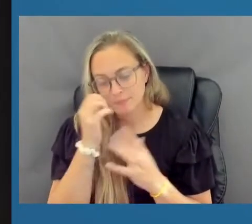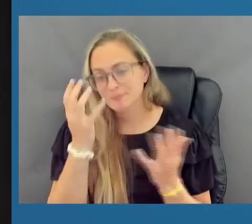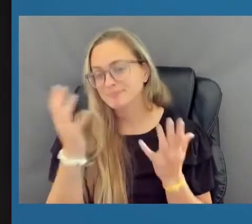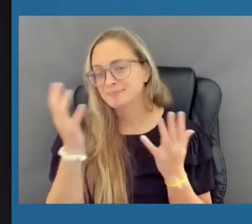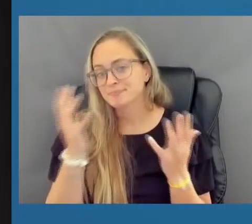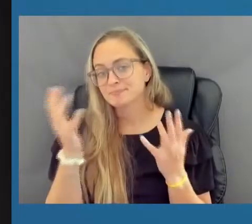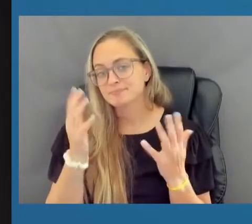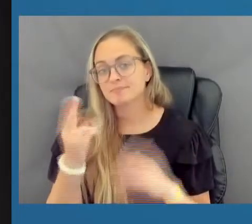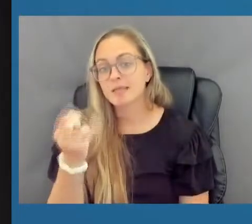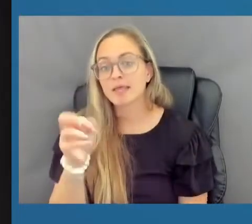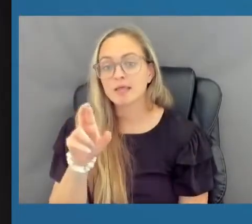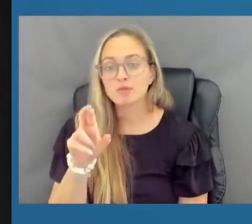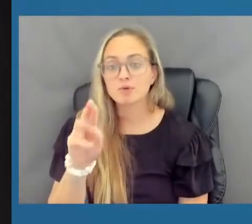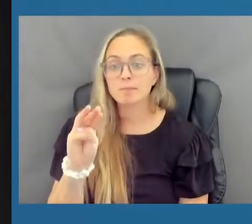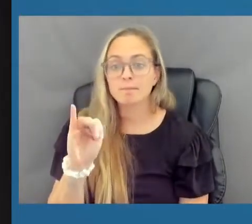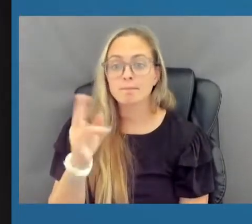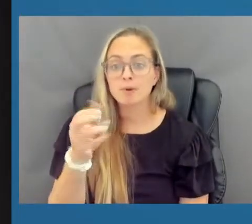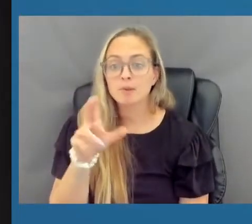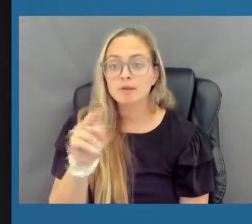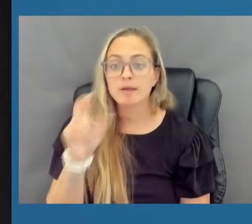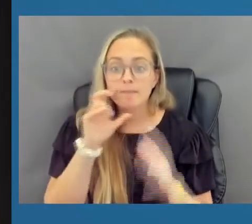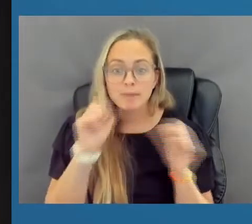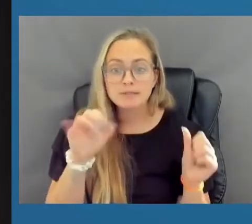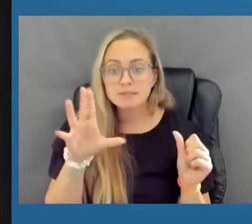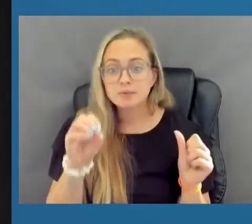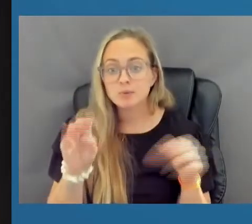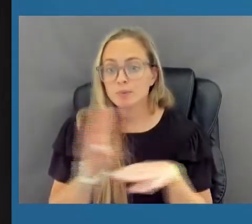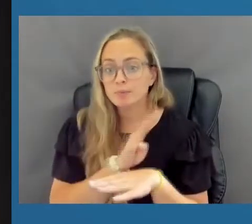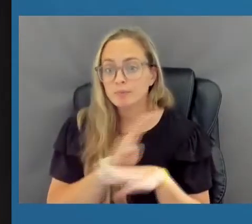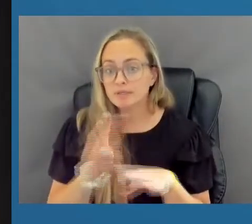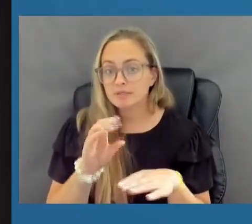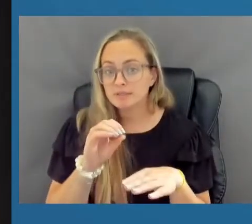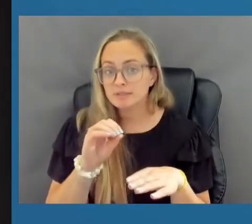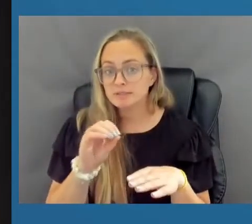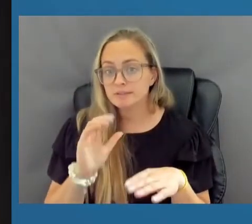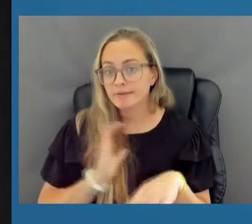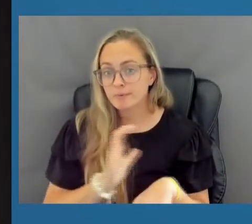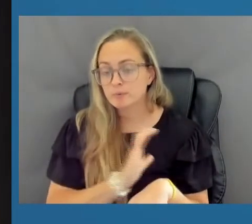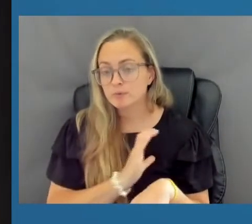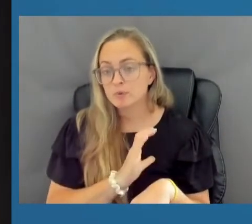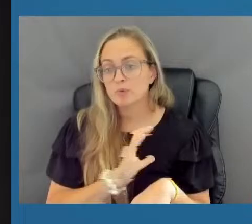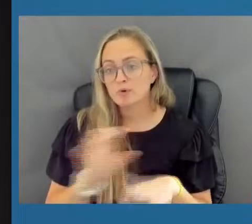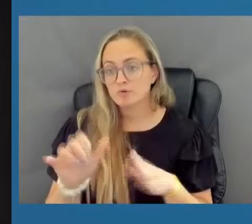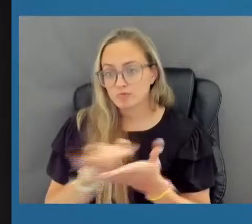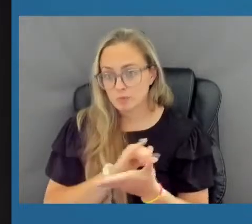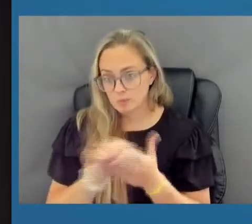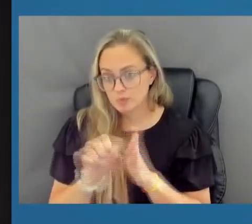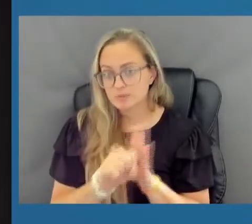Heather Mulligan, the President and CEO of the Business Council of New York State. Let's give her a round of applause.